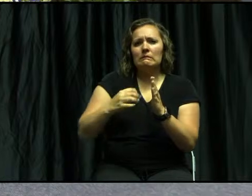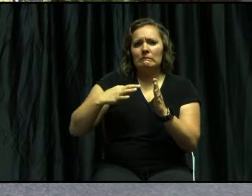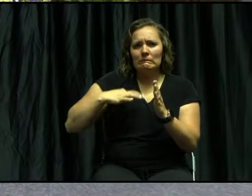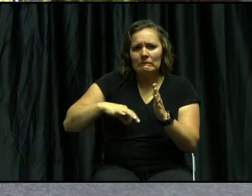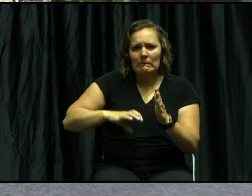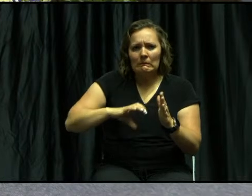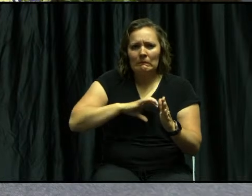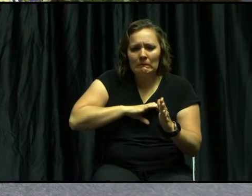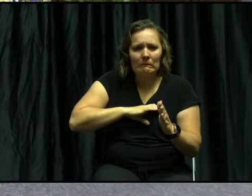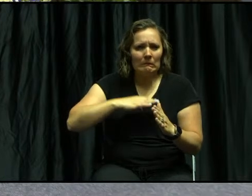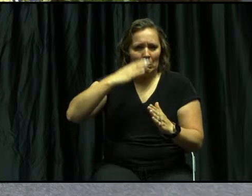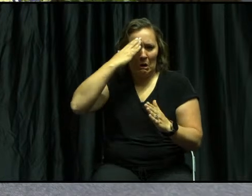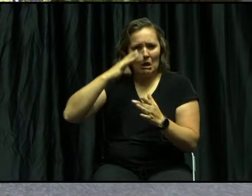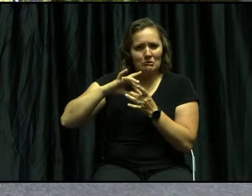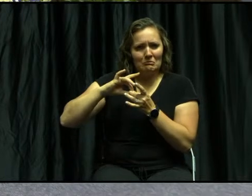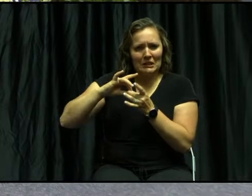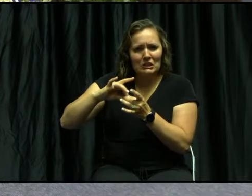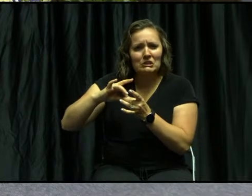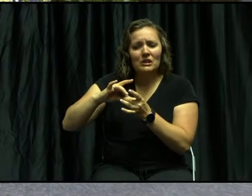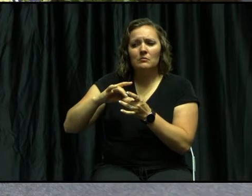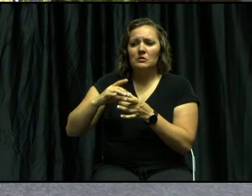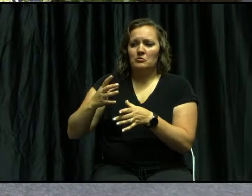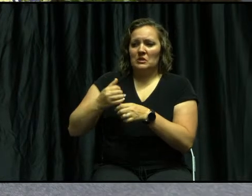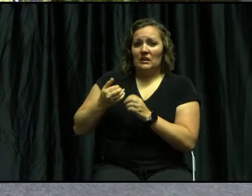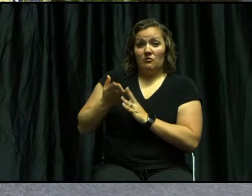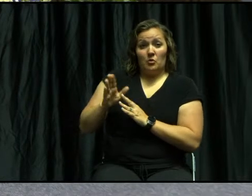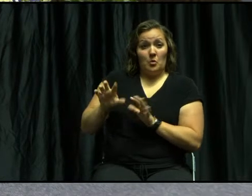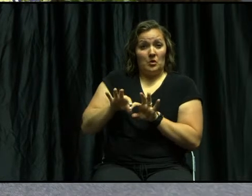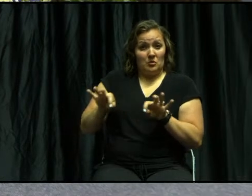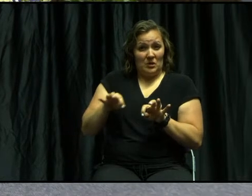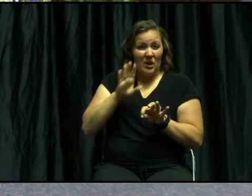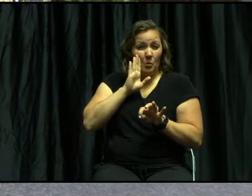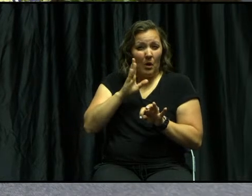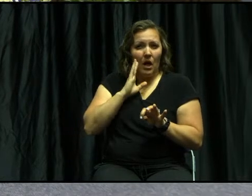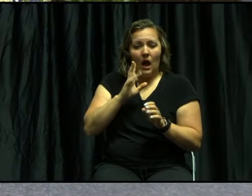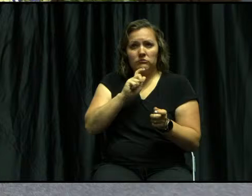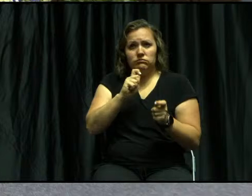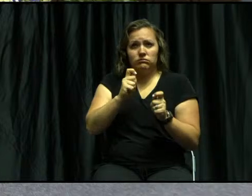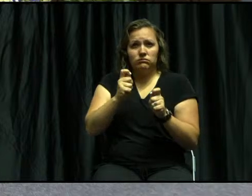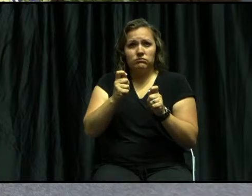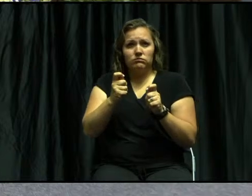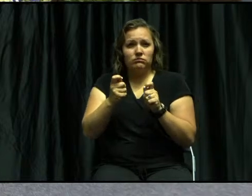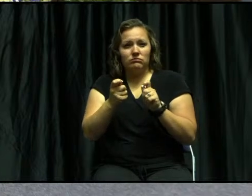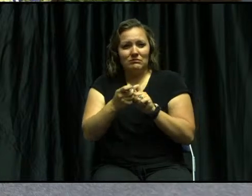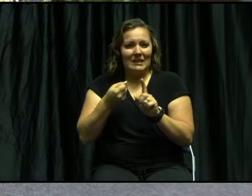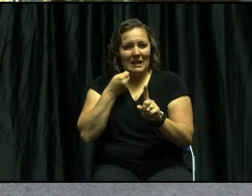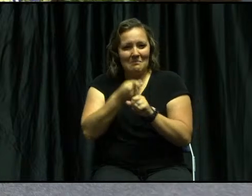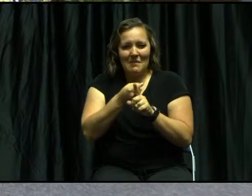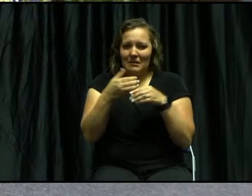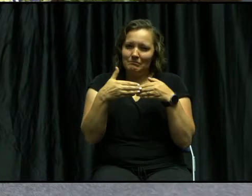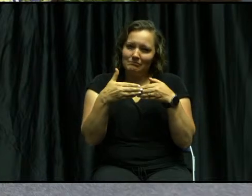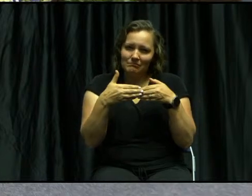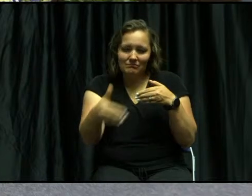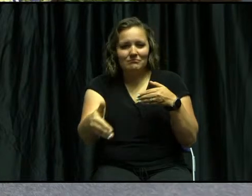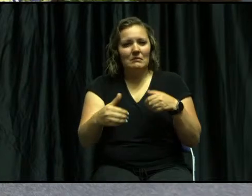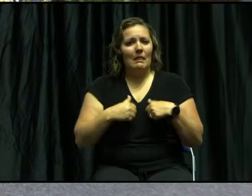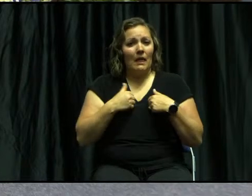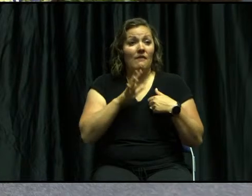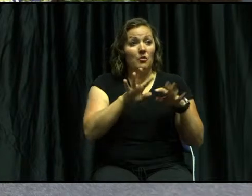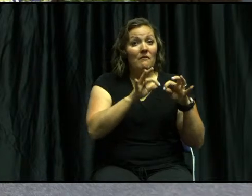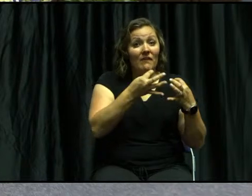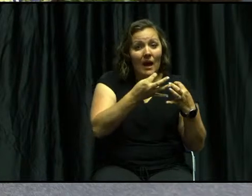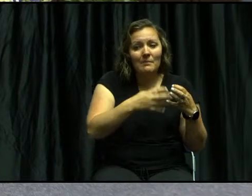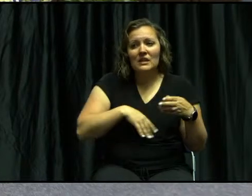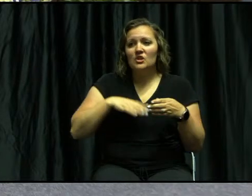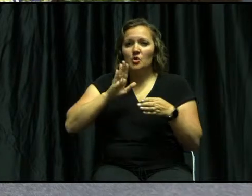relationships you have attained through your degree, will have a transformative impact throughout your lives on your families,